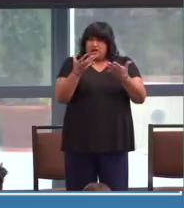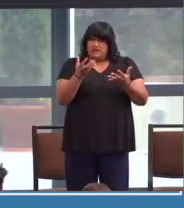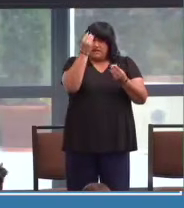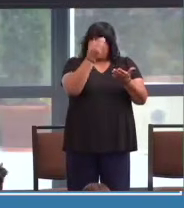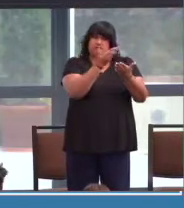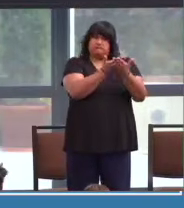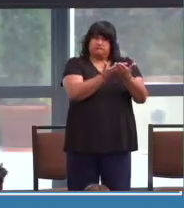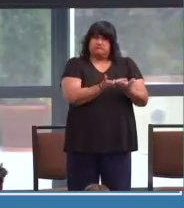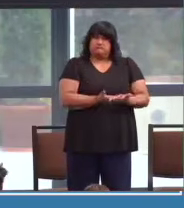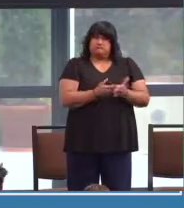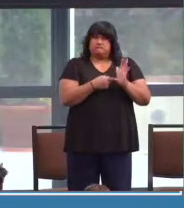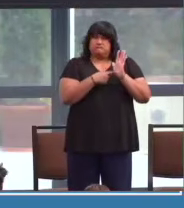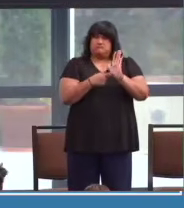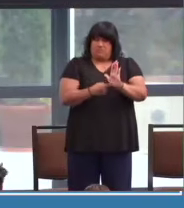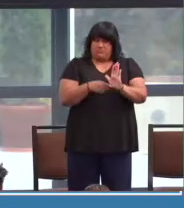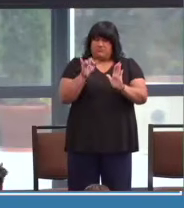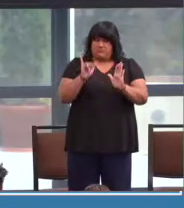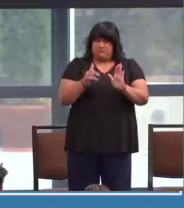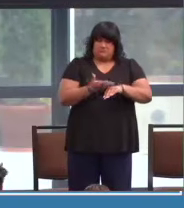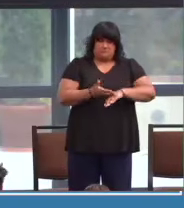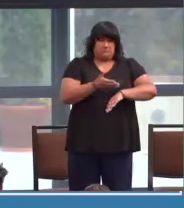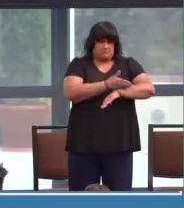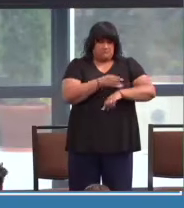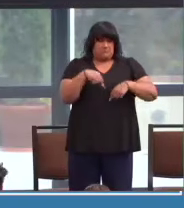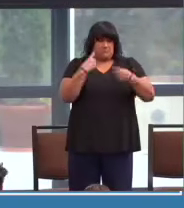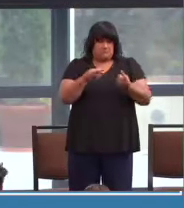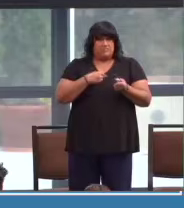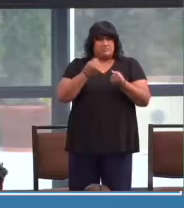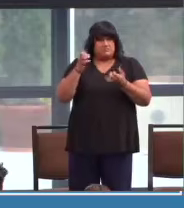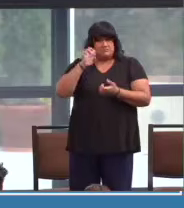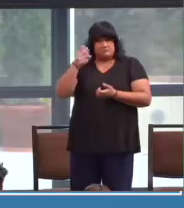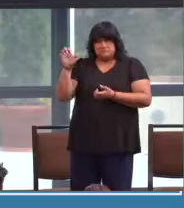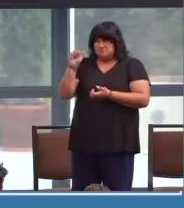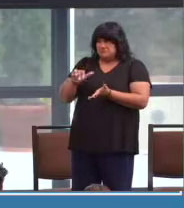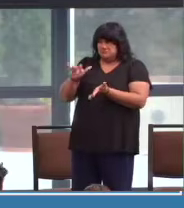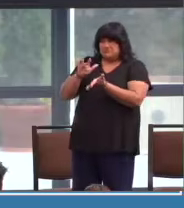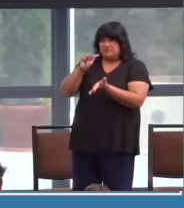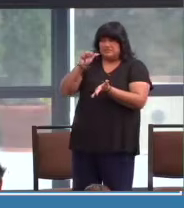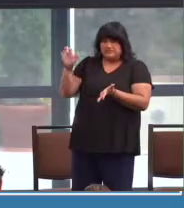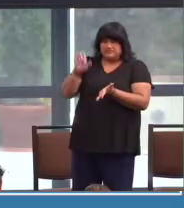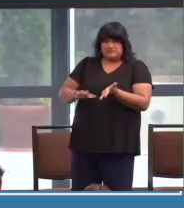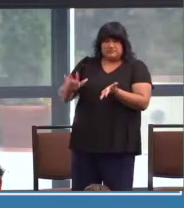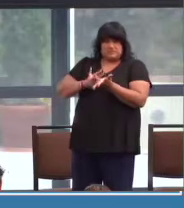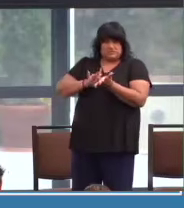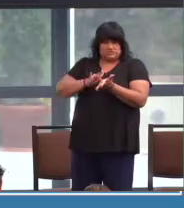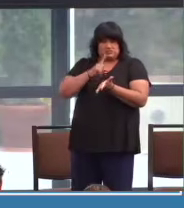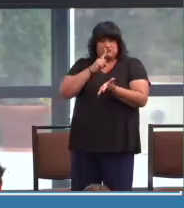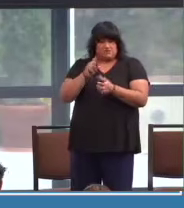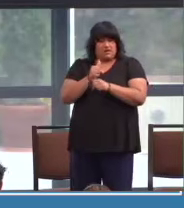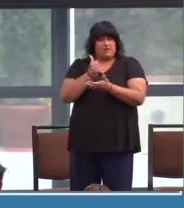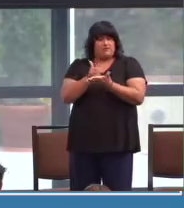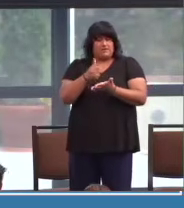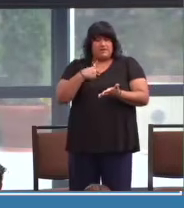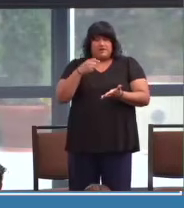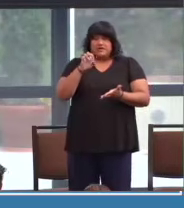up to Eastern medicine, the thousands of years they've been doing it. So that's really good. But we do have, I believe there's a role for holistic care